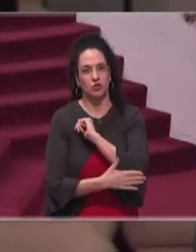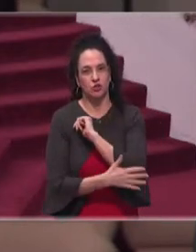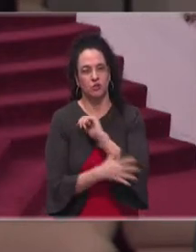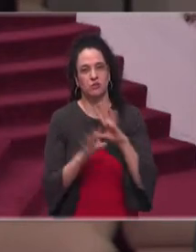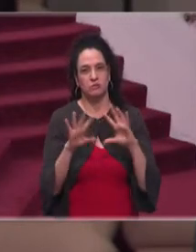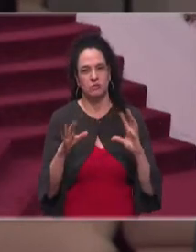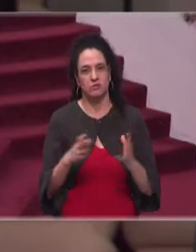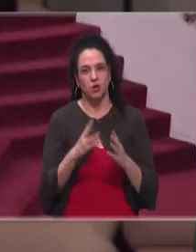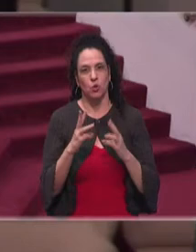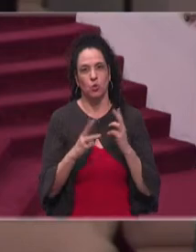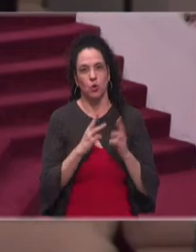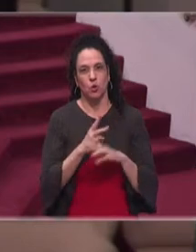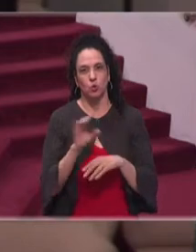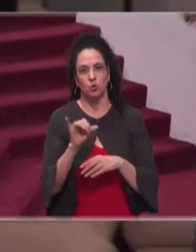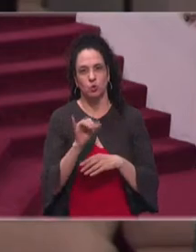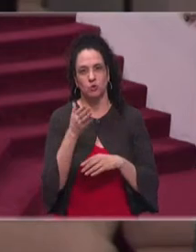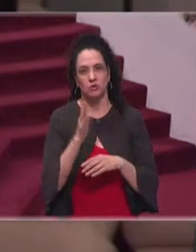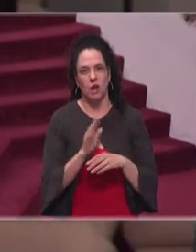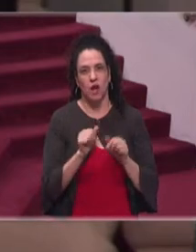world at large. God bless you both.